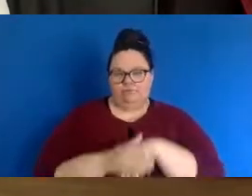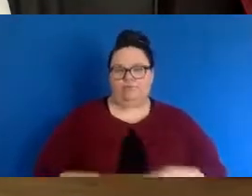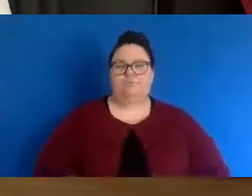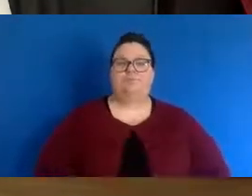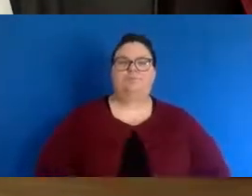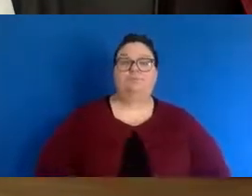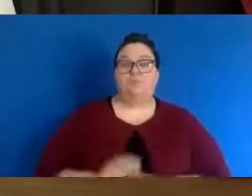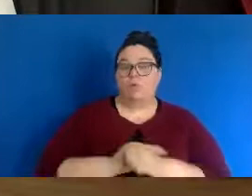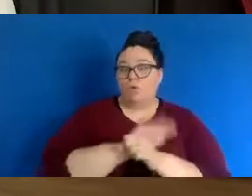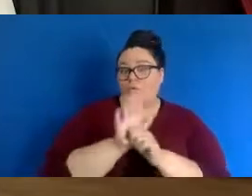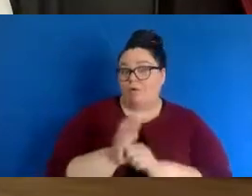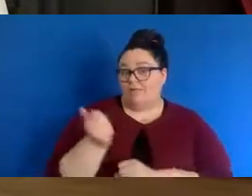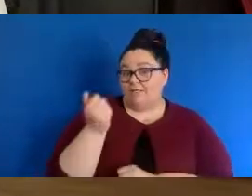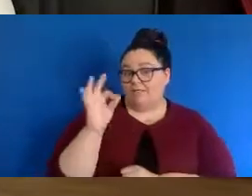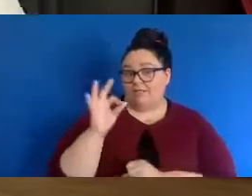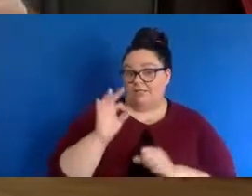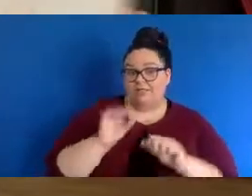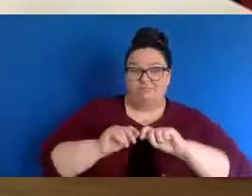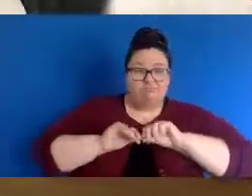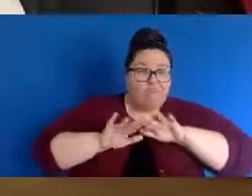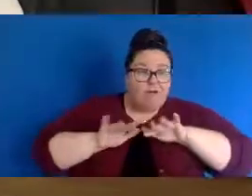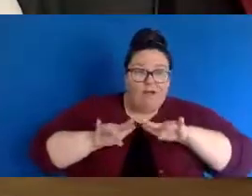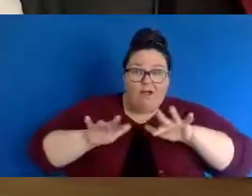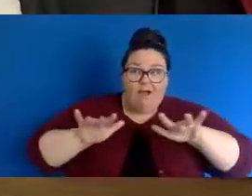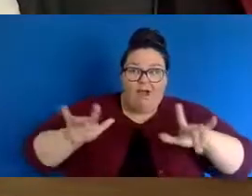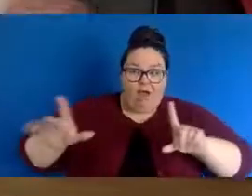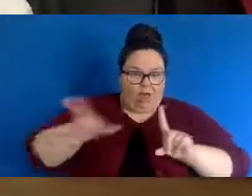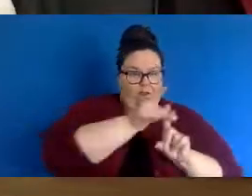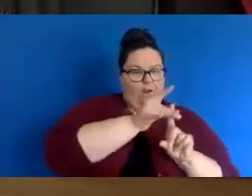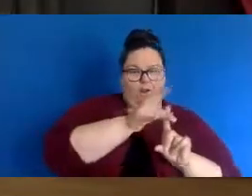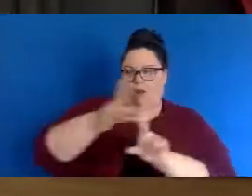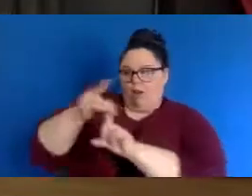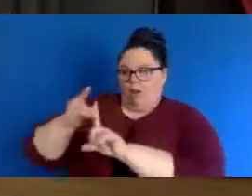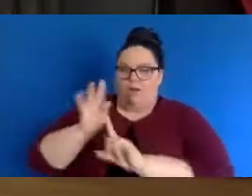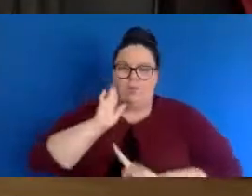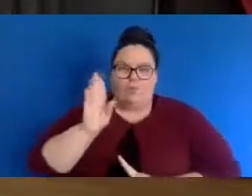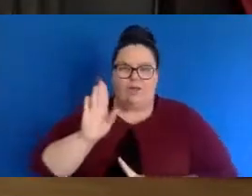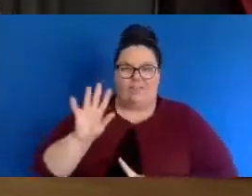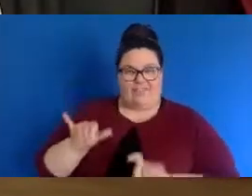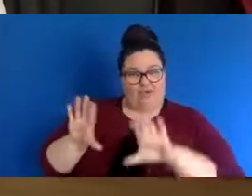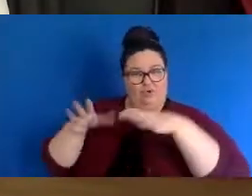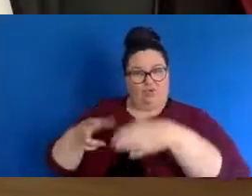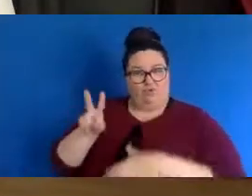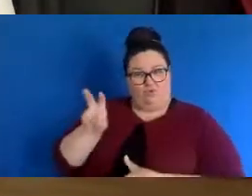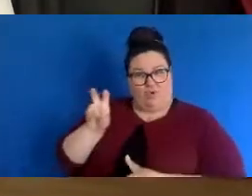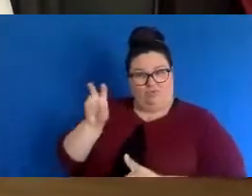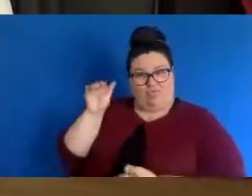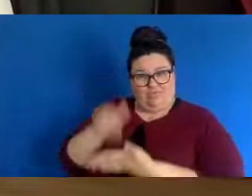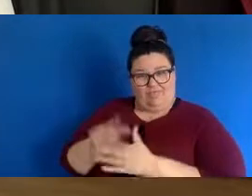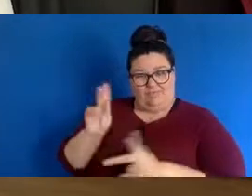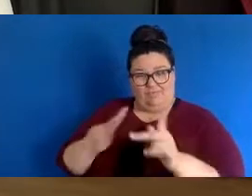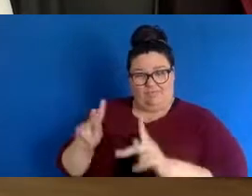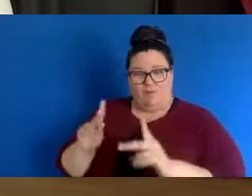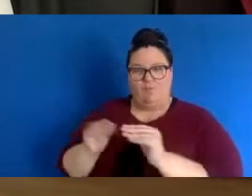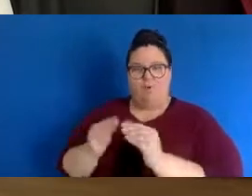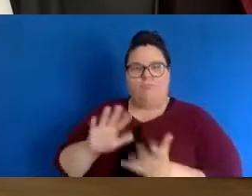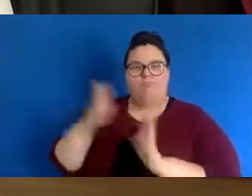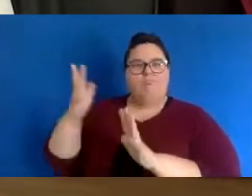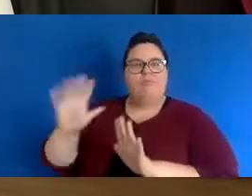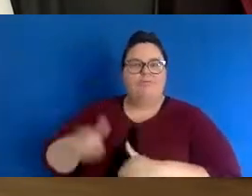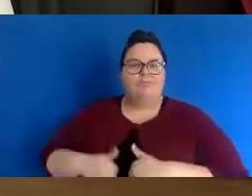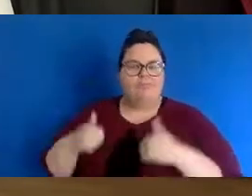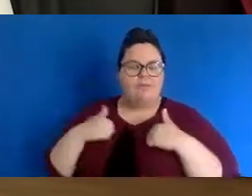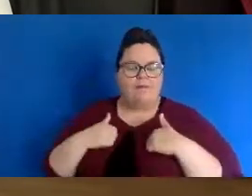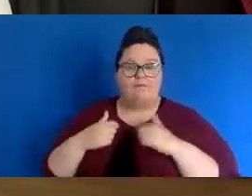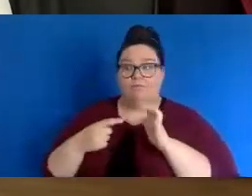COVID-19 virus will continue to circulate and find new hosts. It is this group who face the prospect of ongoing disruption in their lives. For instance,